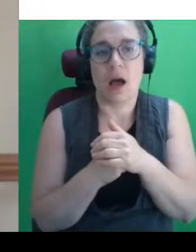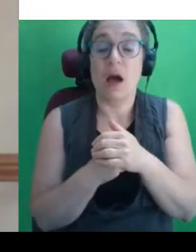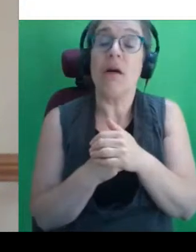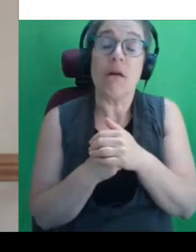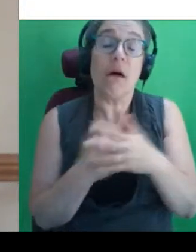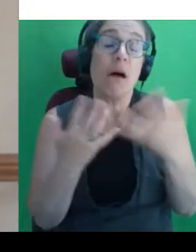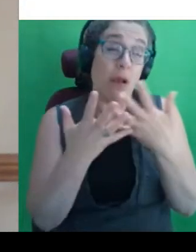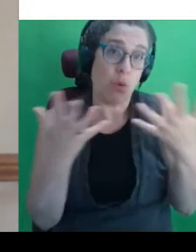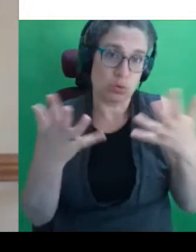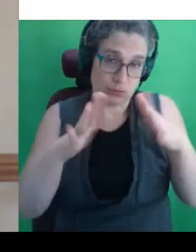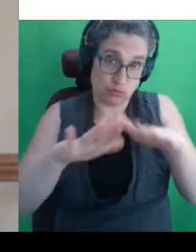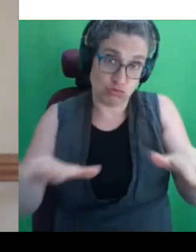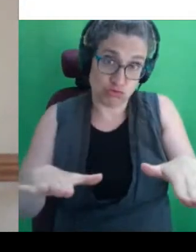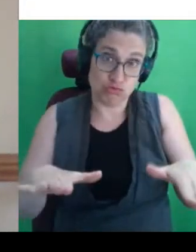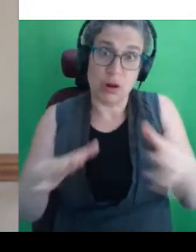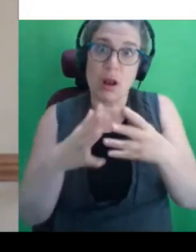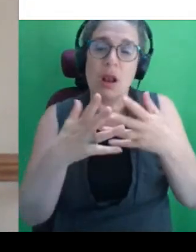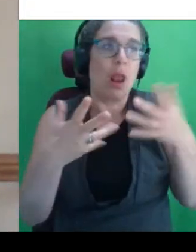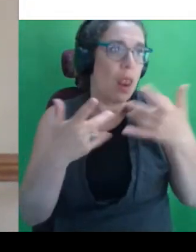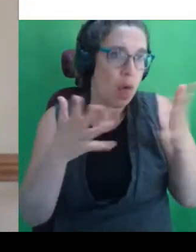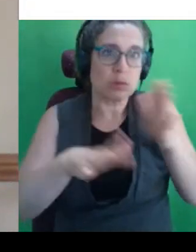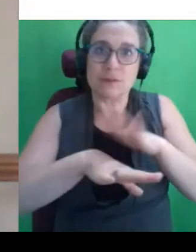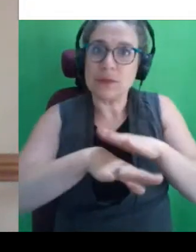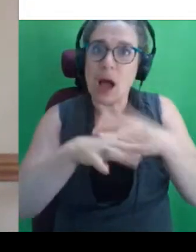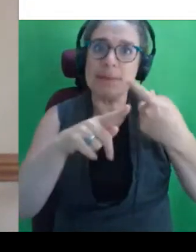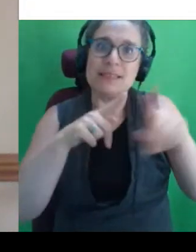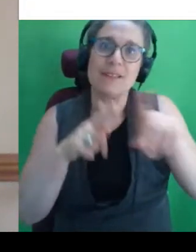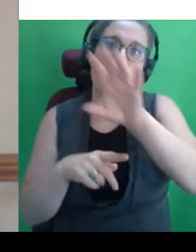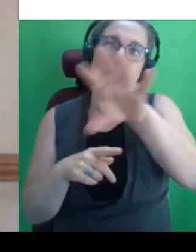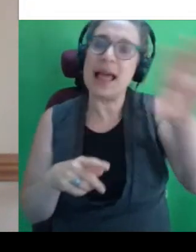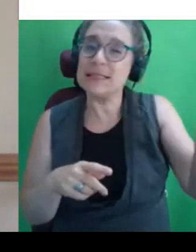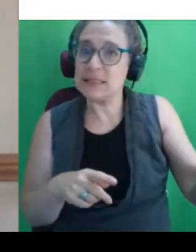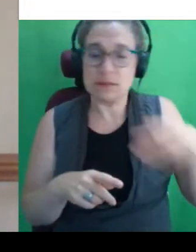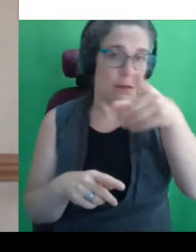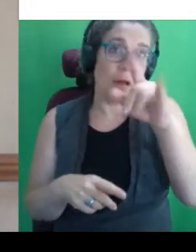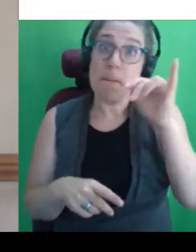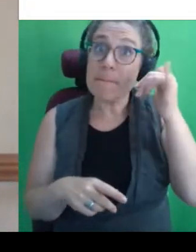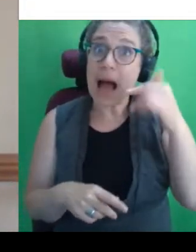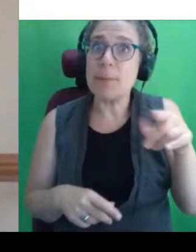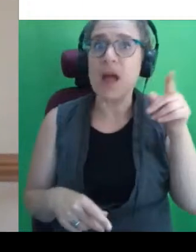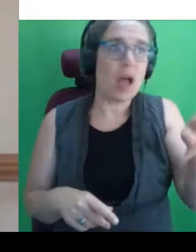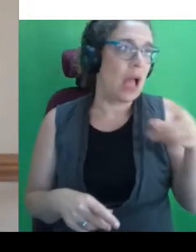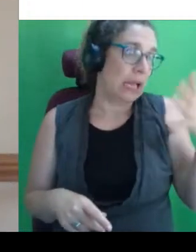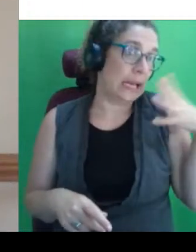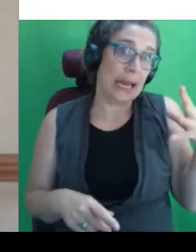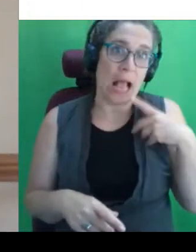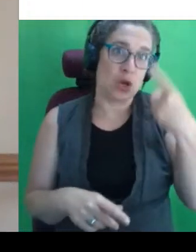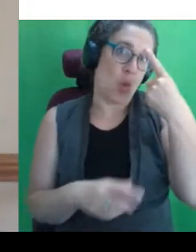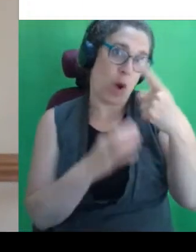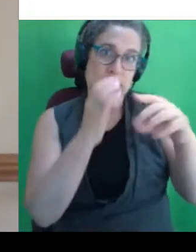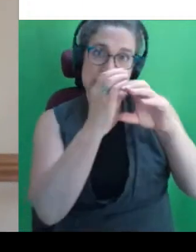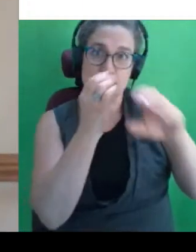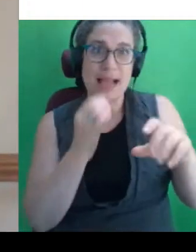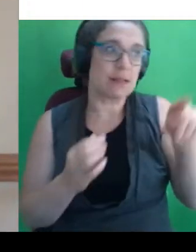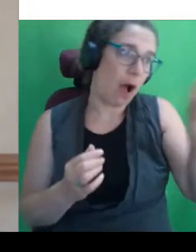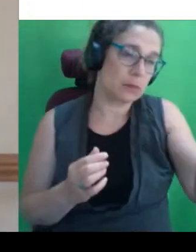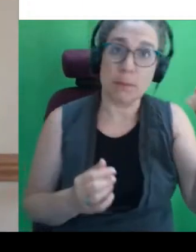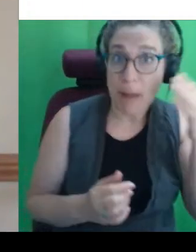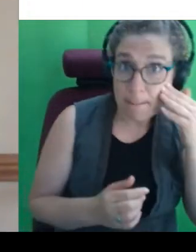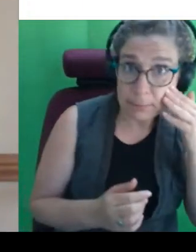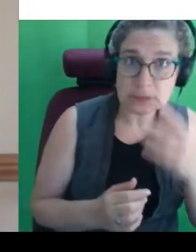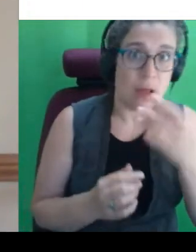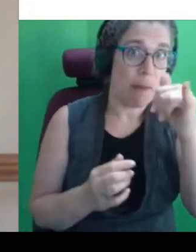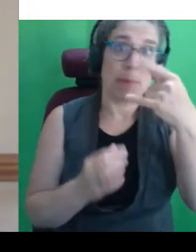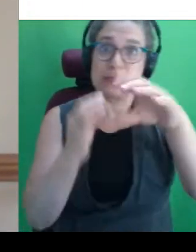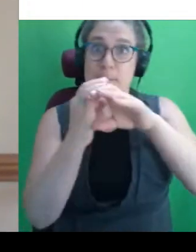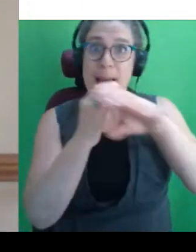different places, so it may be that they need some for being at mum's house, maybe some at dad's house,